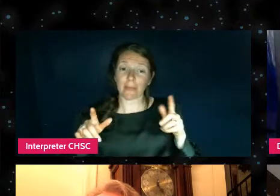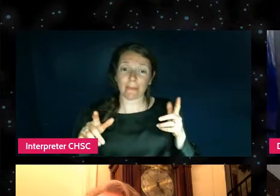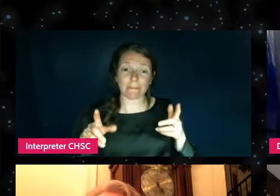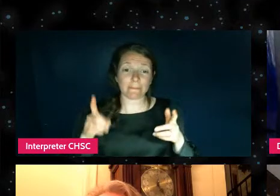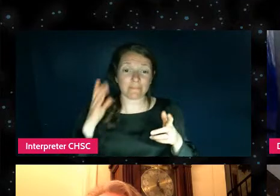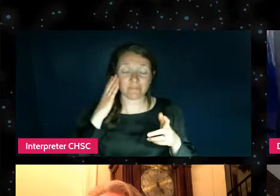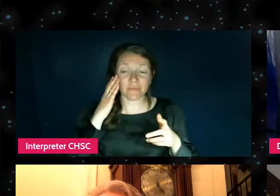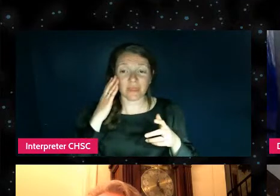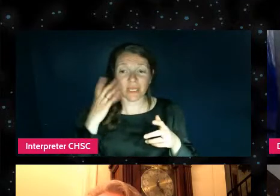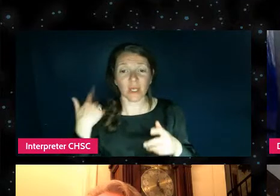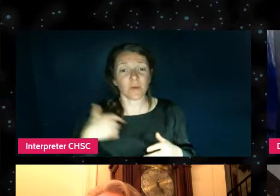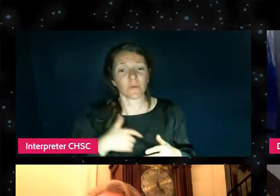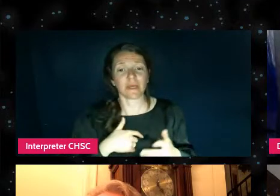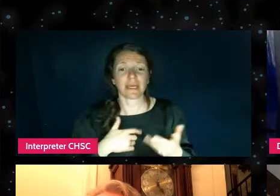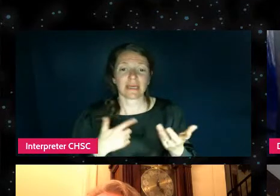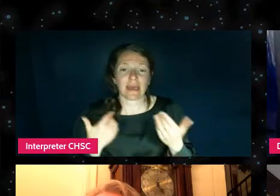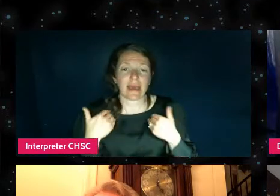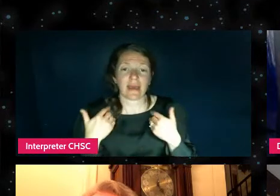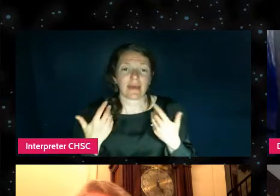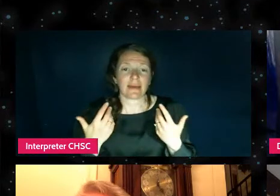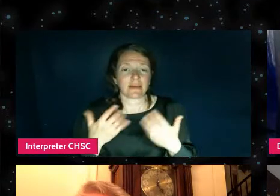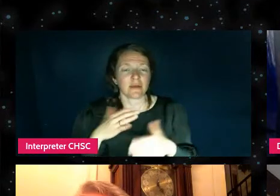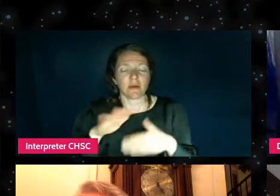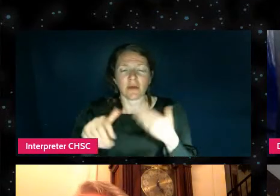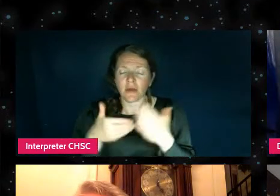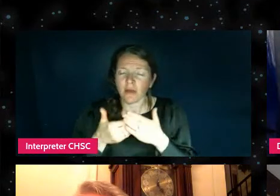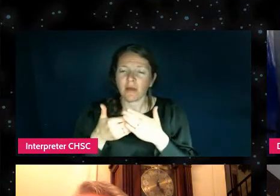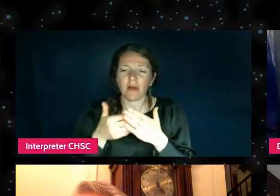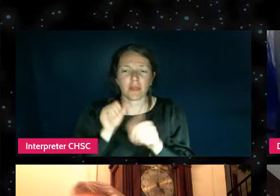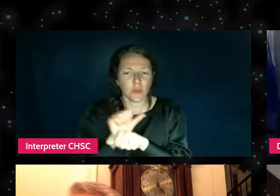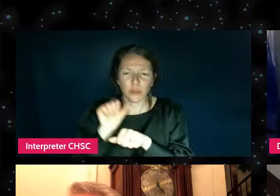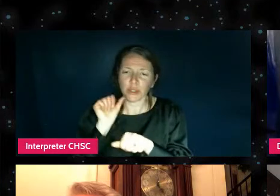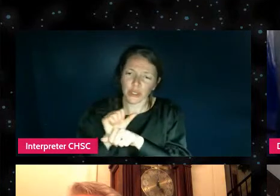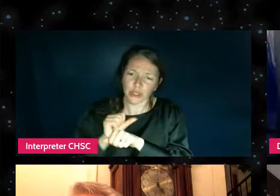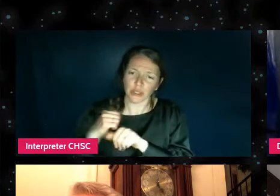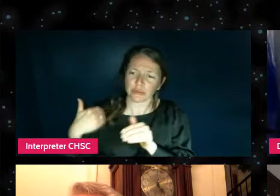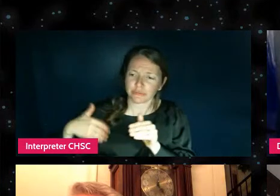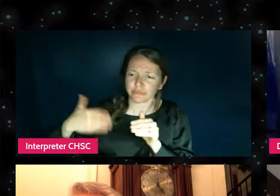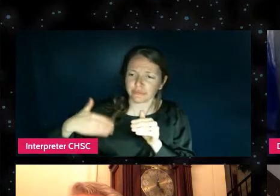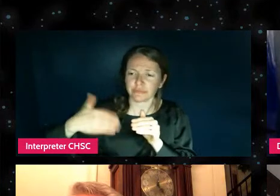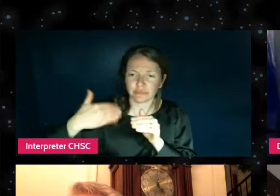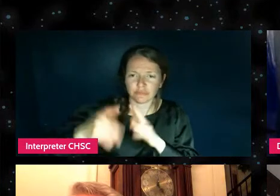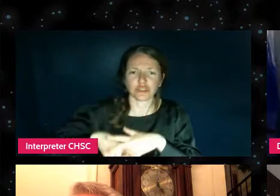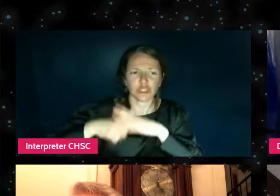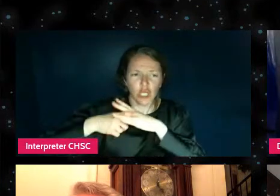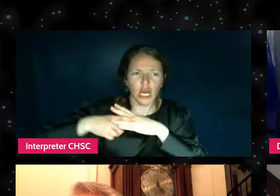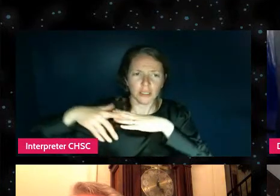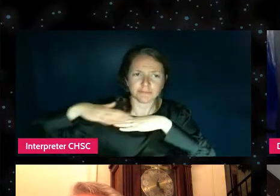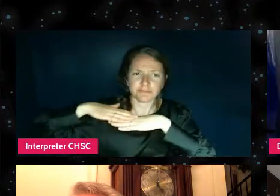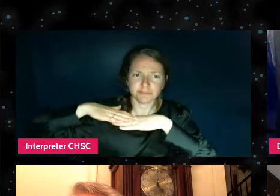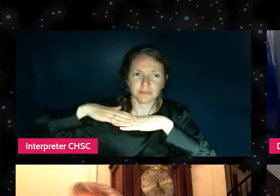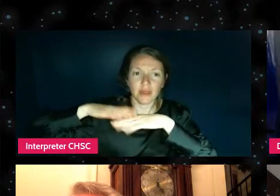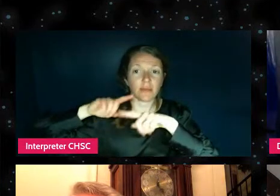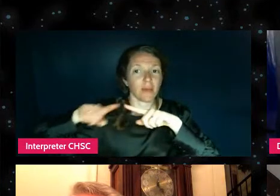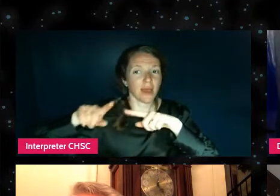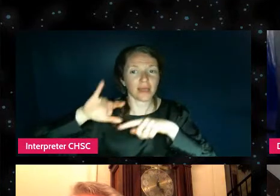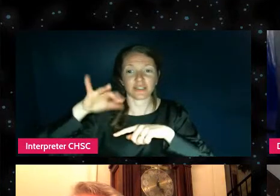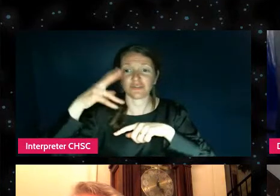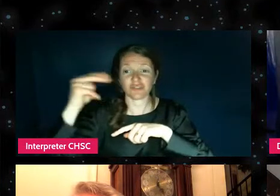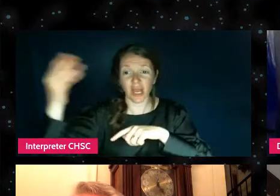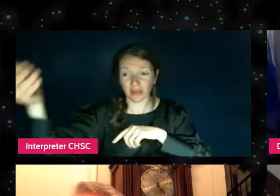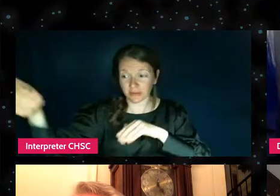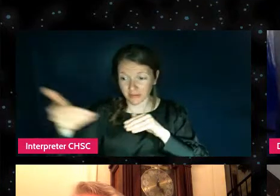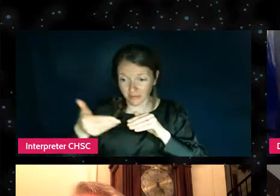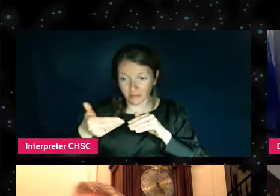we were sort of had all of this work that we'd done, sort of foundational work, but it was really when Jen came on